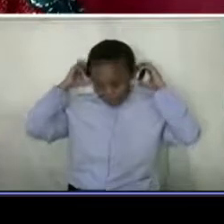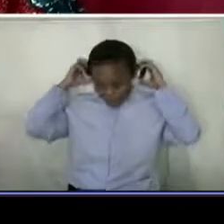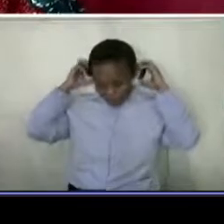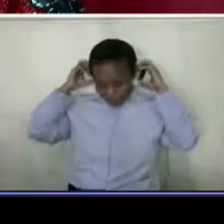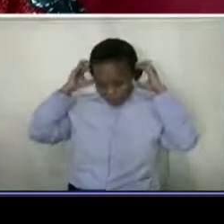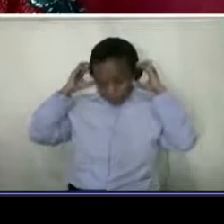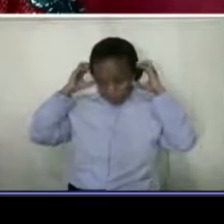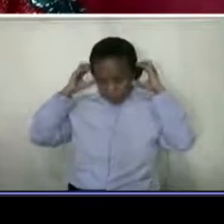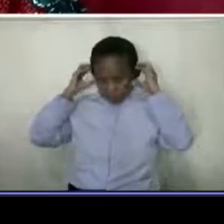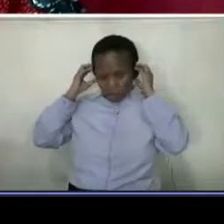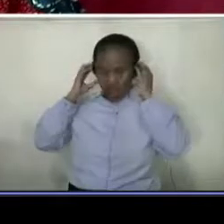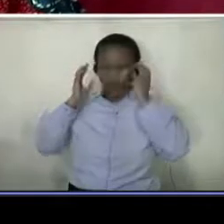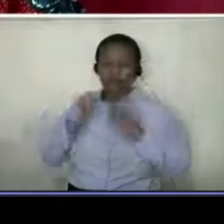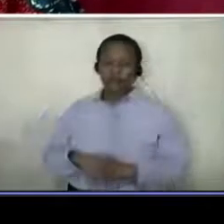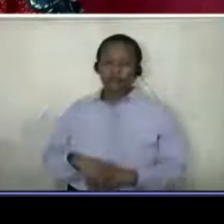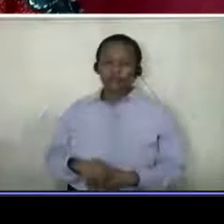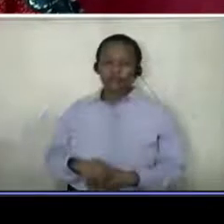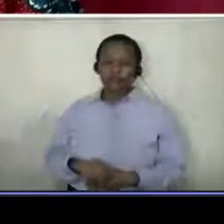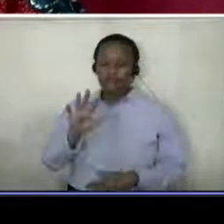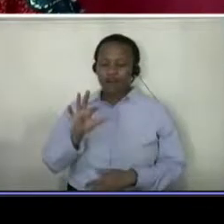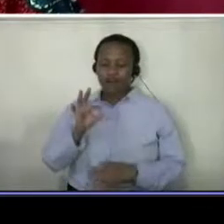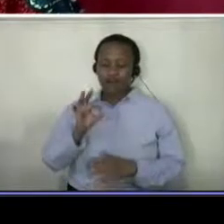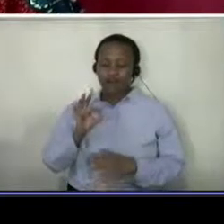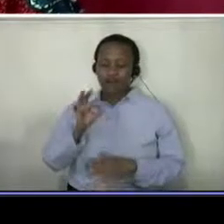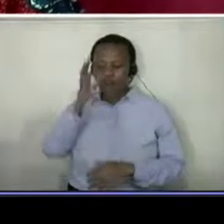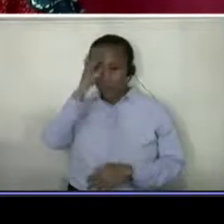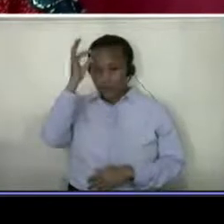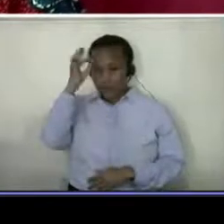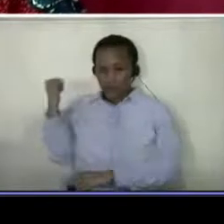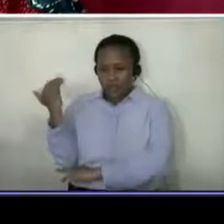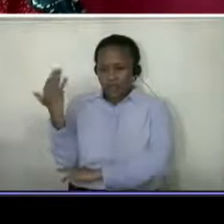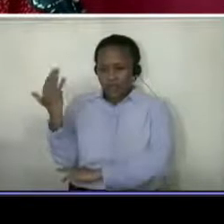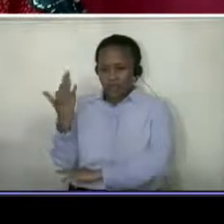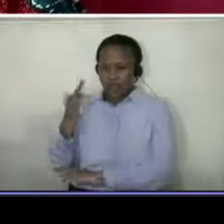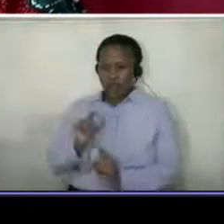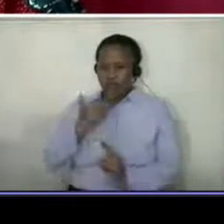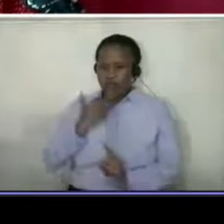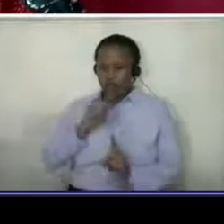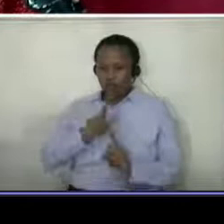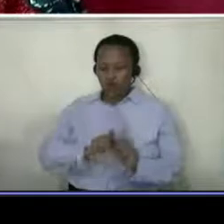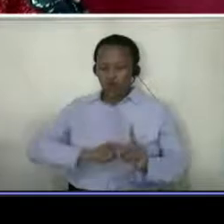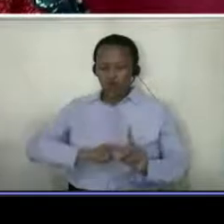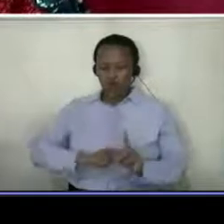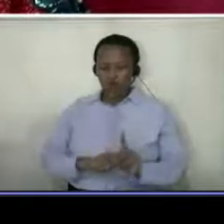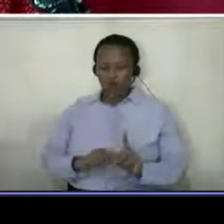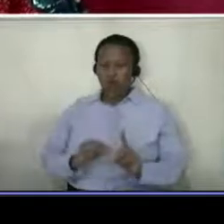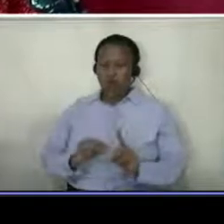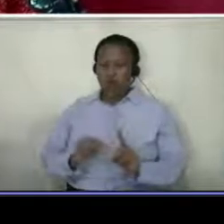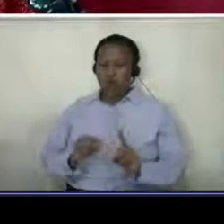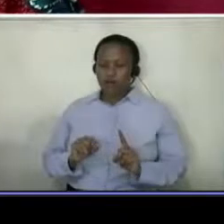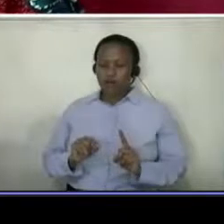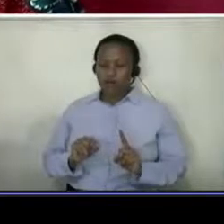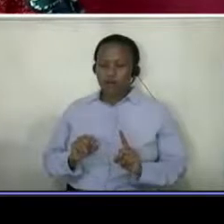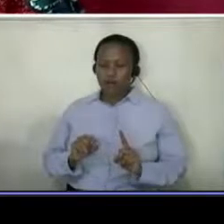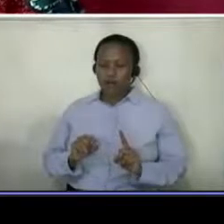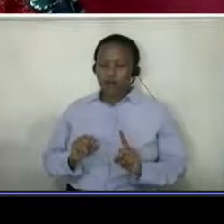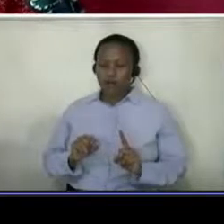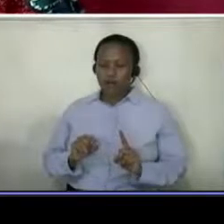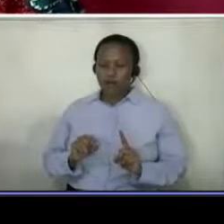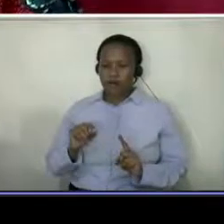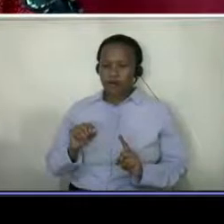The next speaker for 5 minutes on behalf of the Inkatha Freedom Party is the